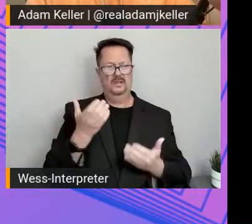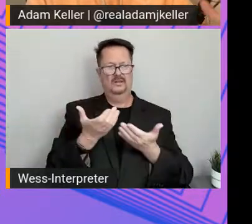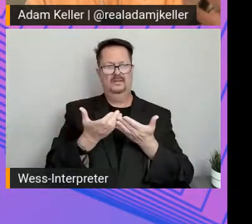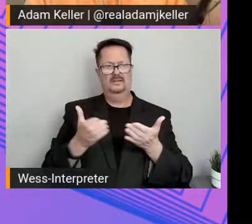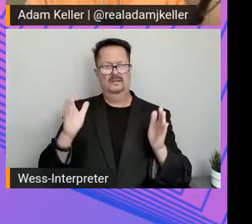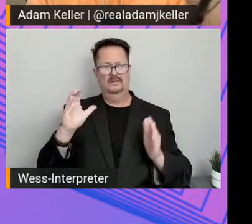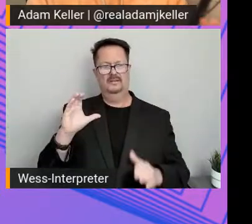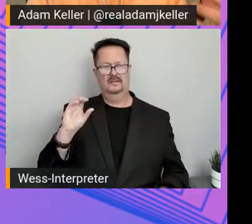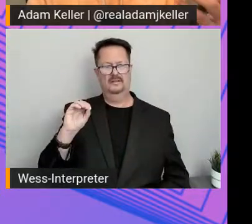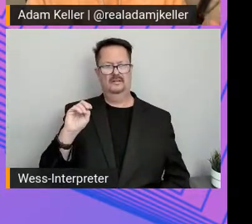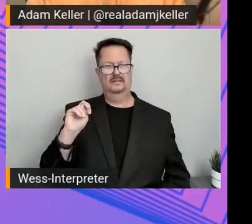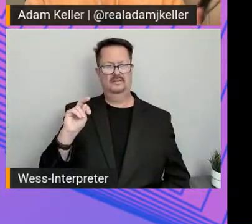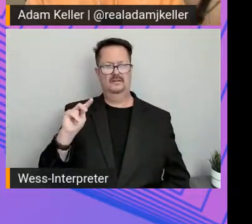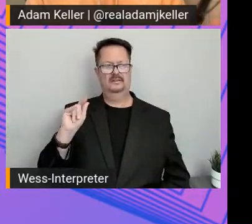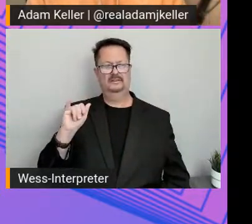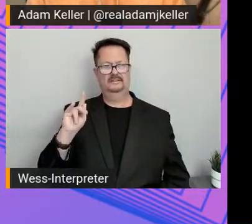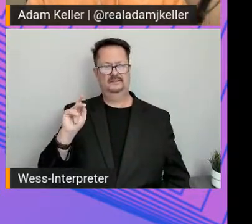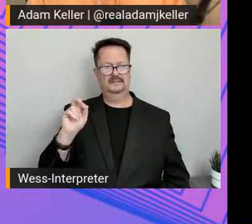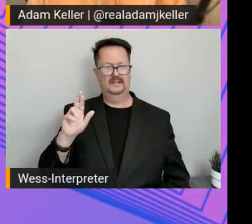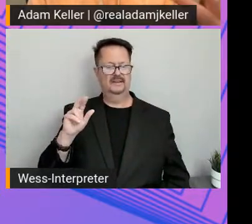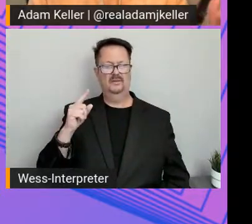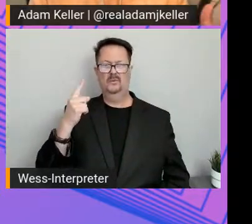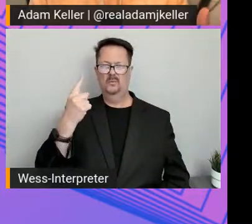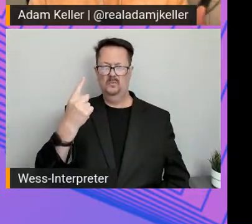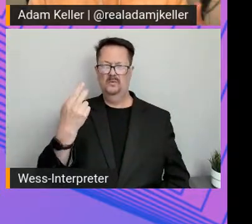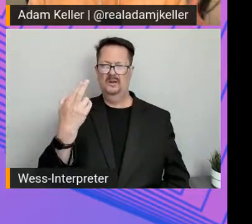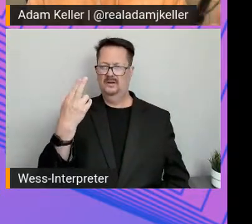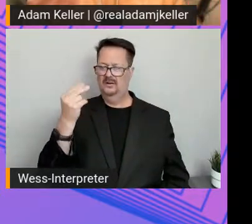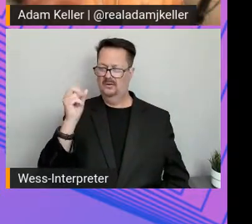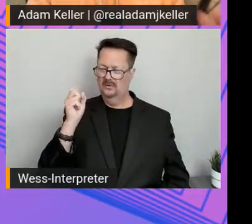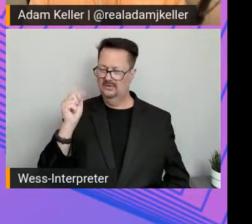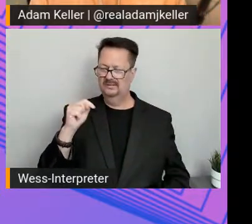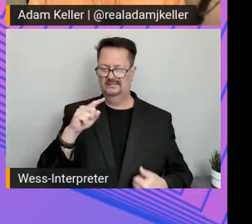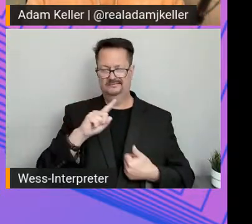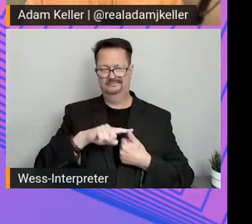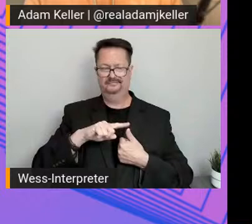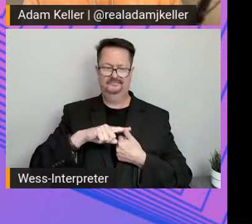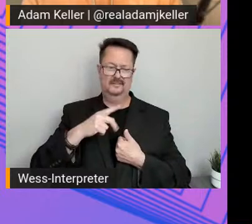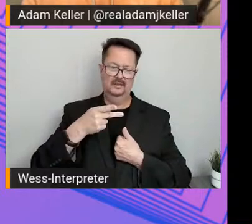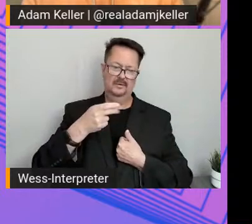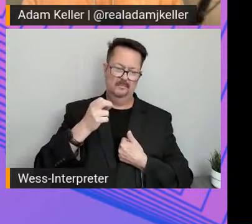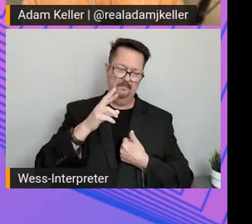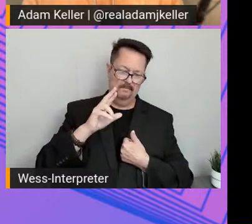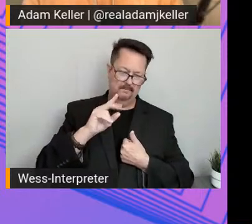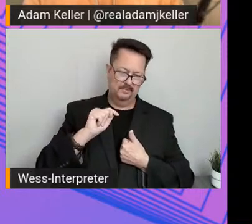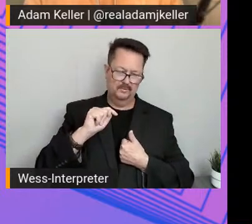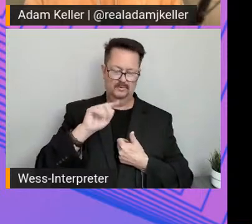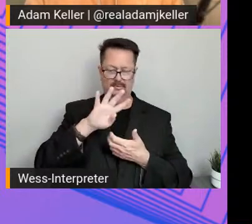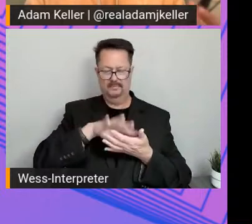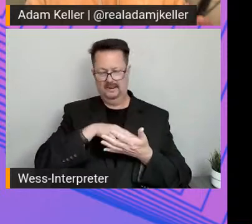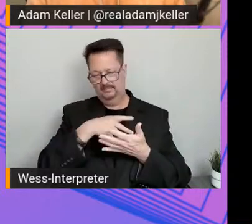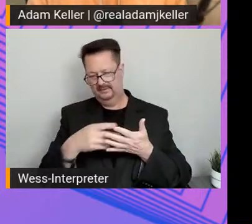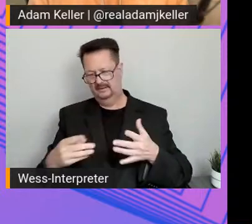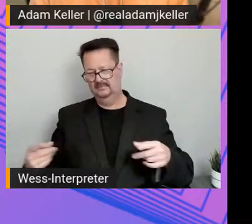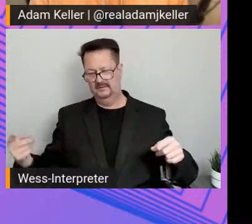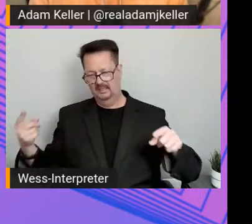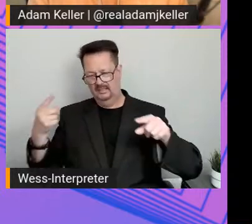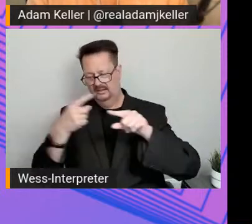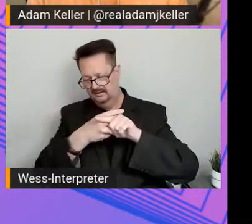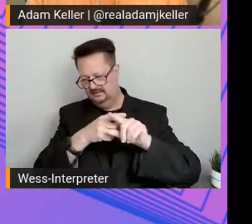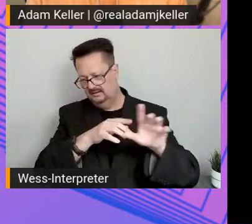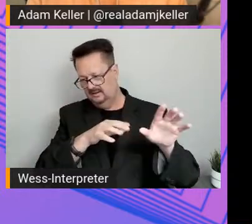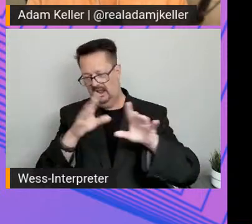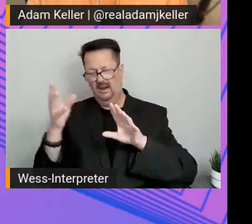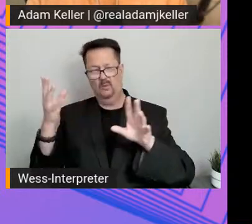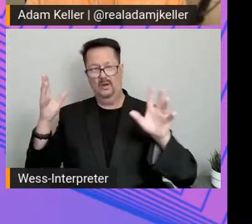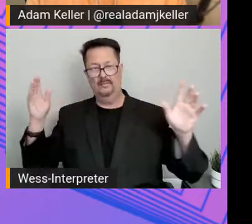a single host, I now have to start thinking about port mappings. I can't have port collision. And also, I don't want all of the traffic to